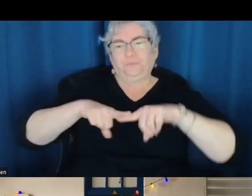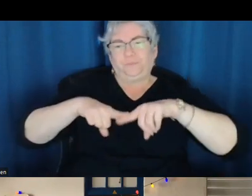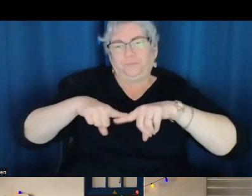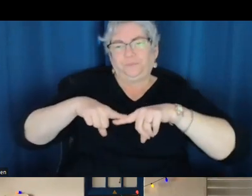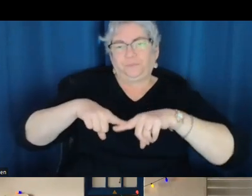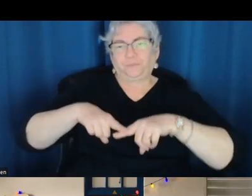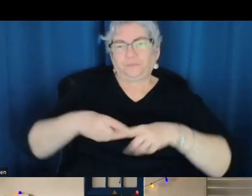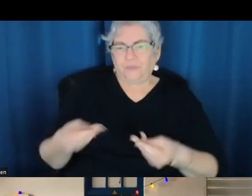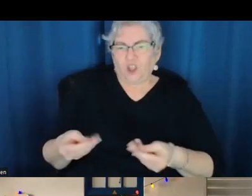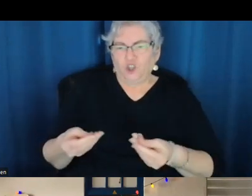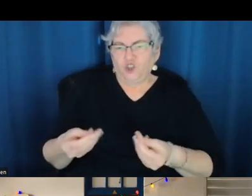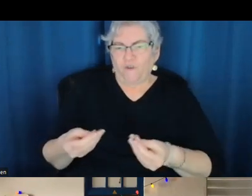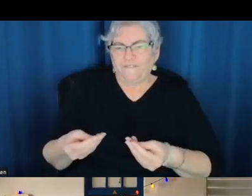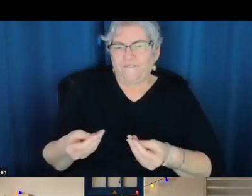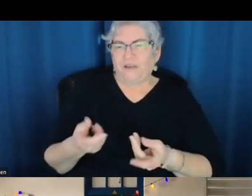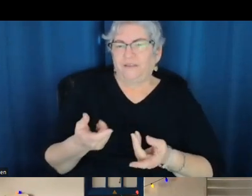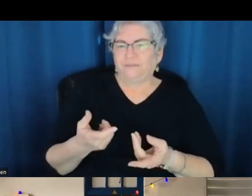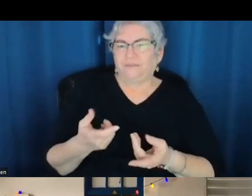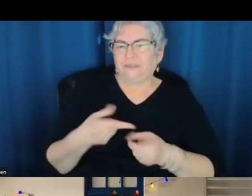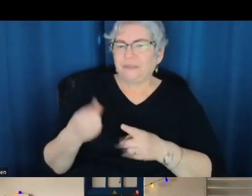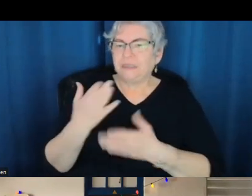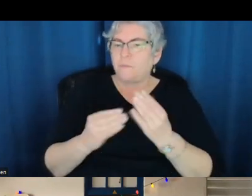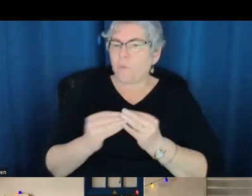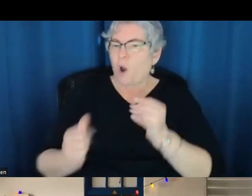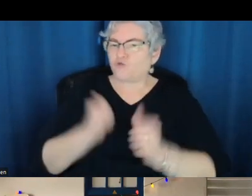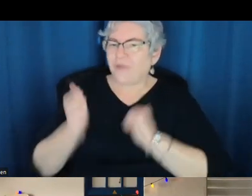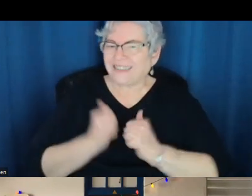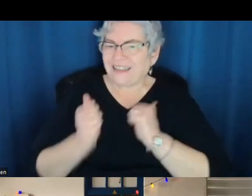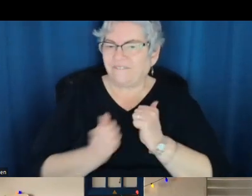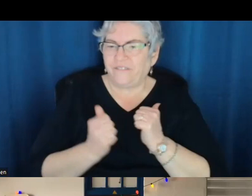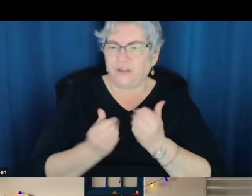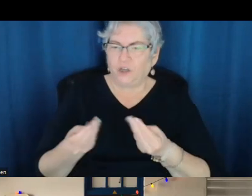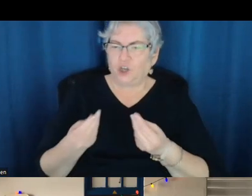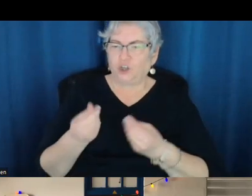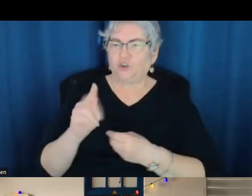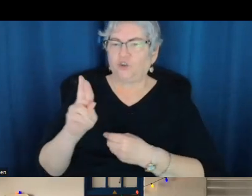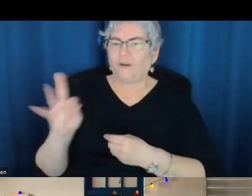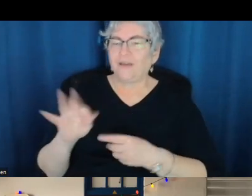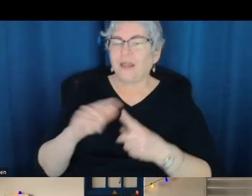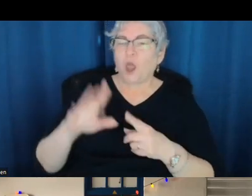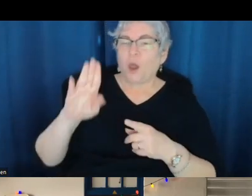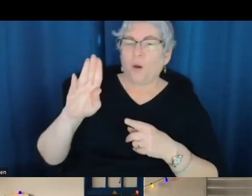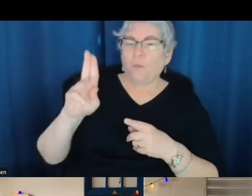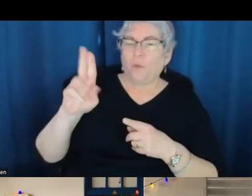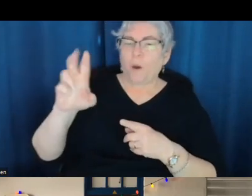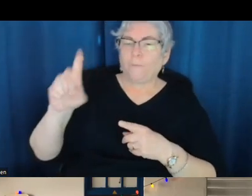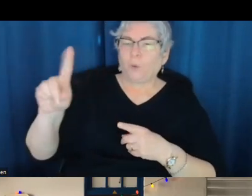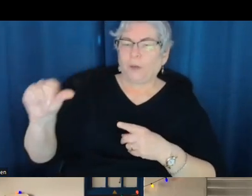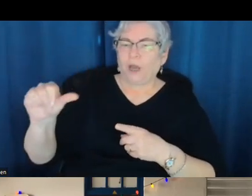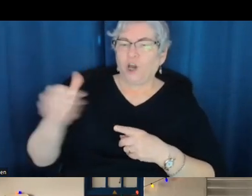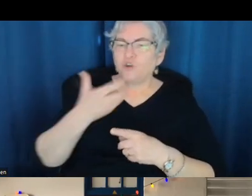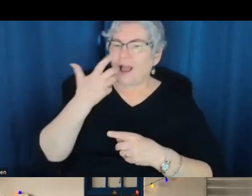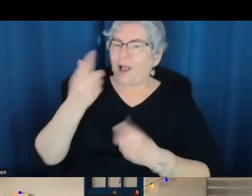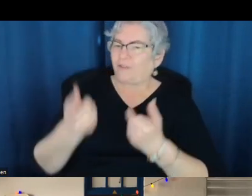I would say it depends on the turf species that you have. There are some more aggressive turf species that, like a Bermuda grass, I would say you need to